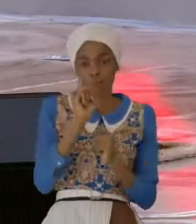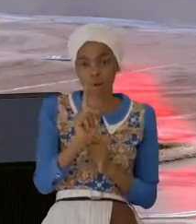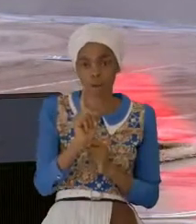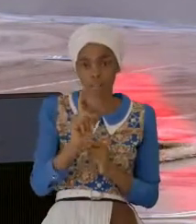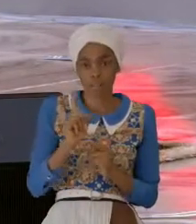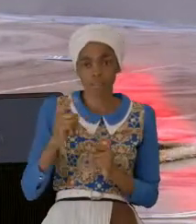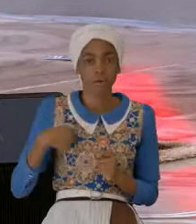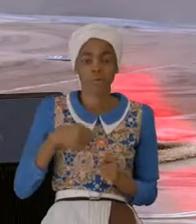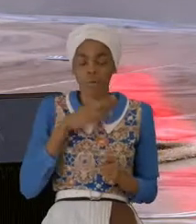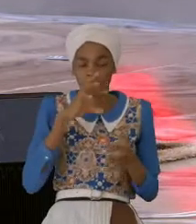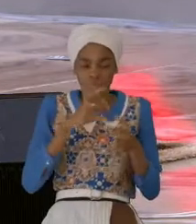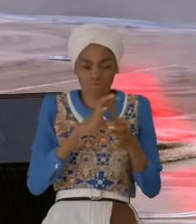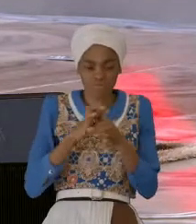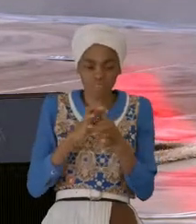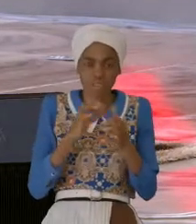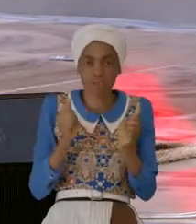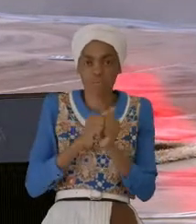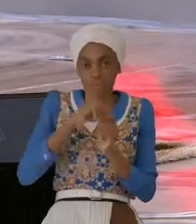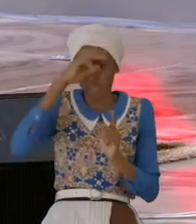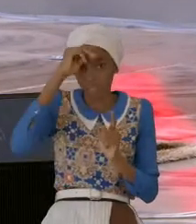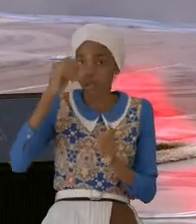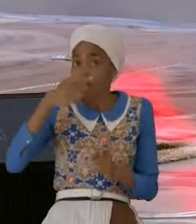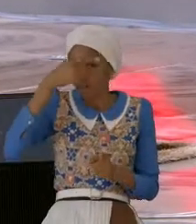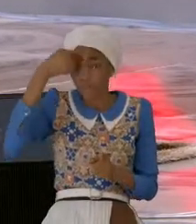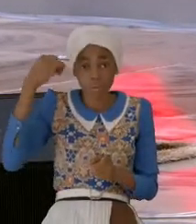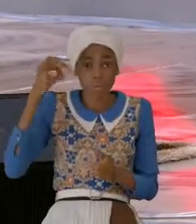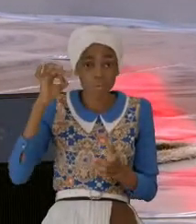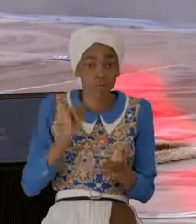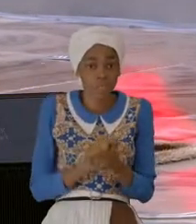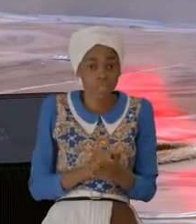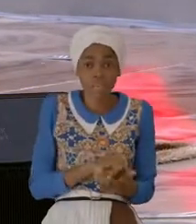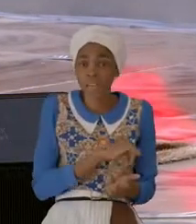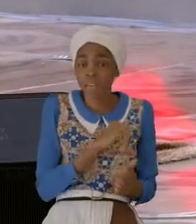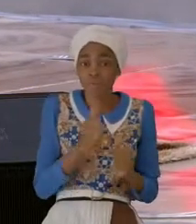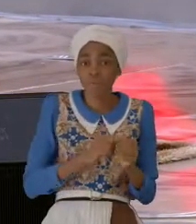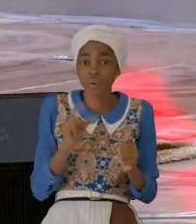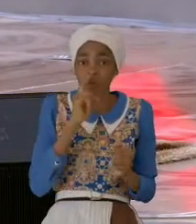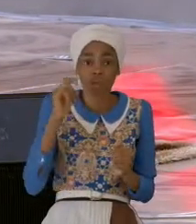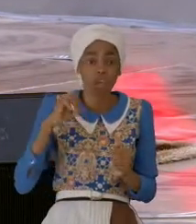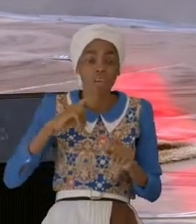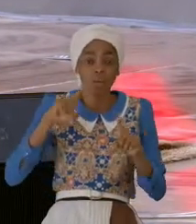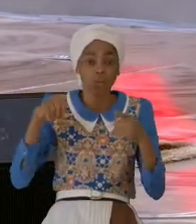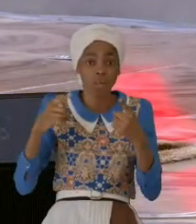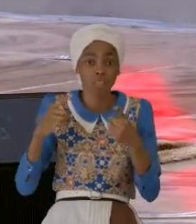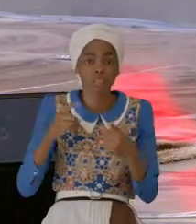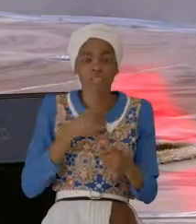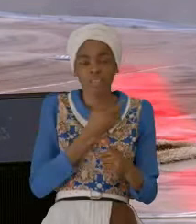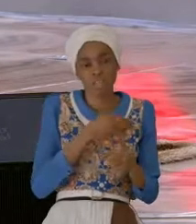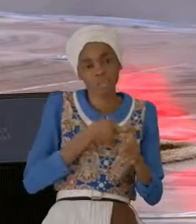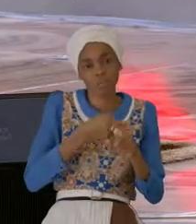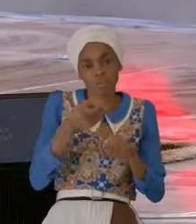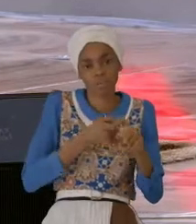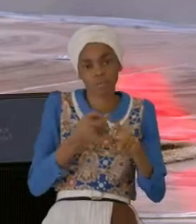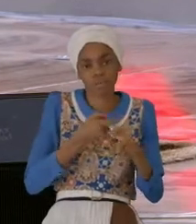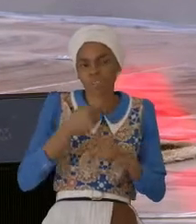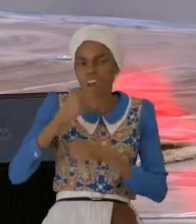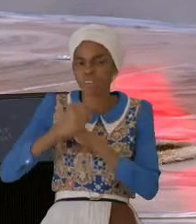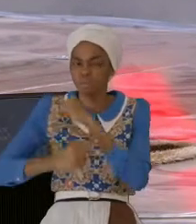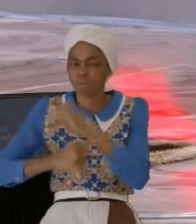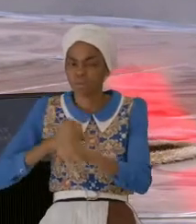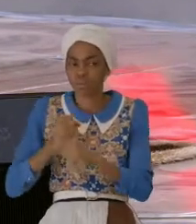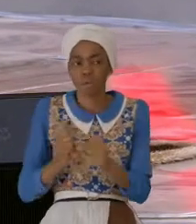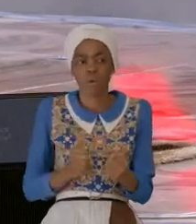was him because of that every way he went persecution Affliction which came